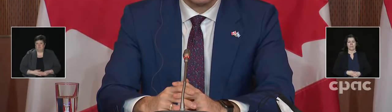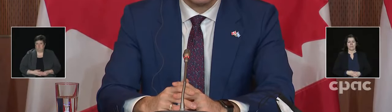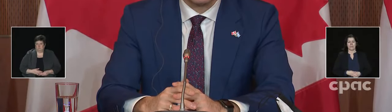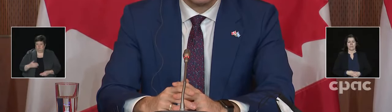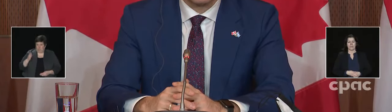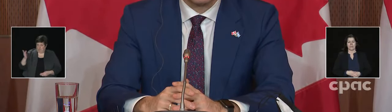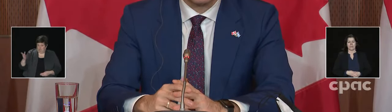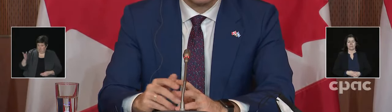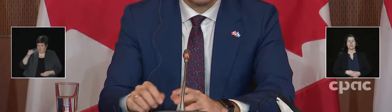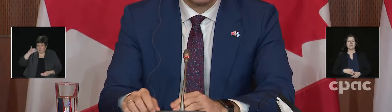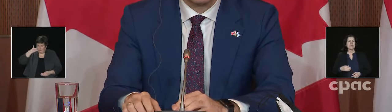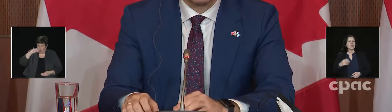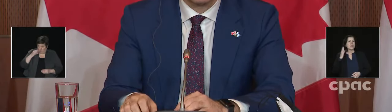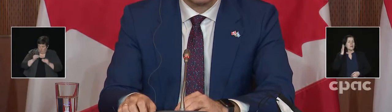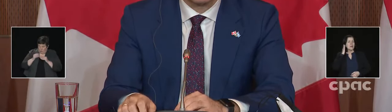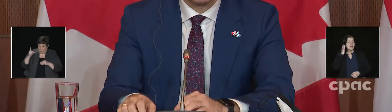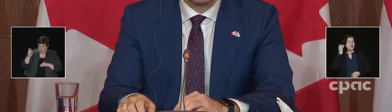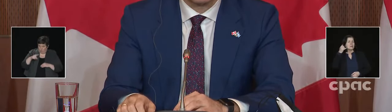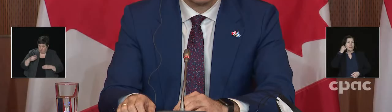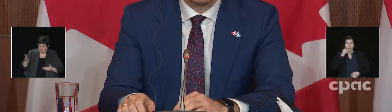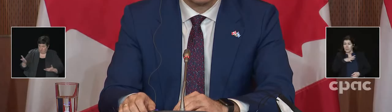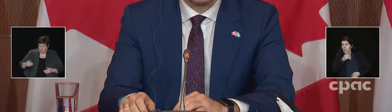Is there another question on the phone line?